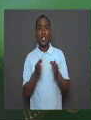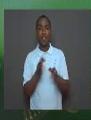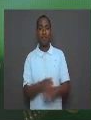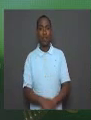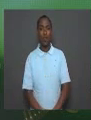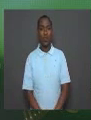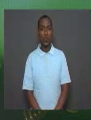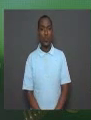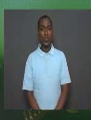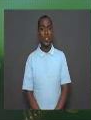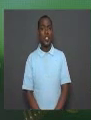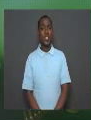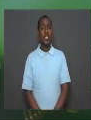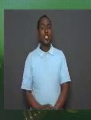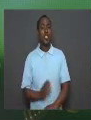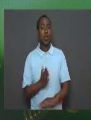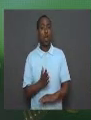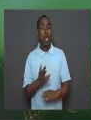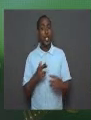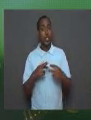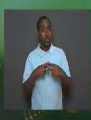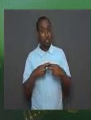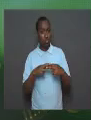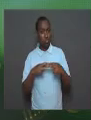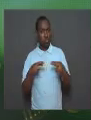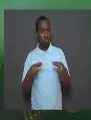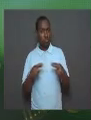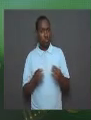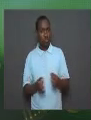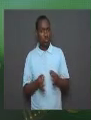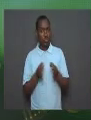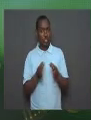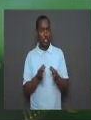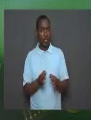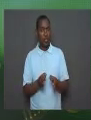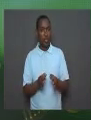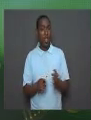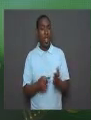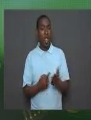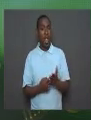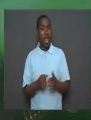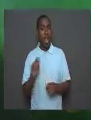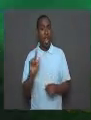drains into a series of tubes that are part of the lymph system.